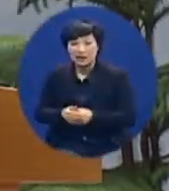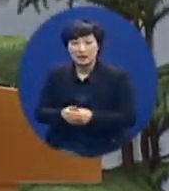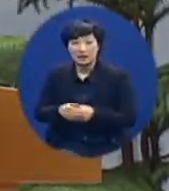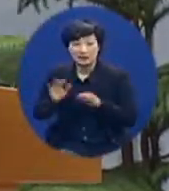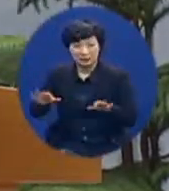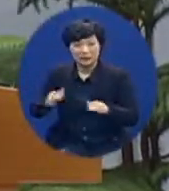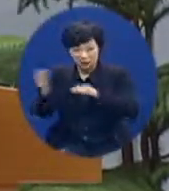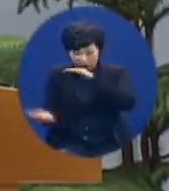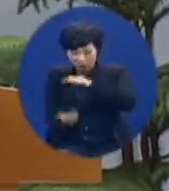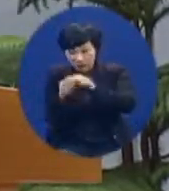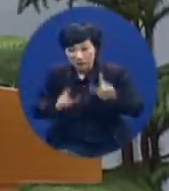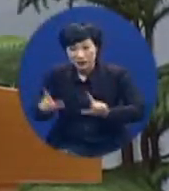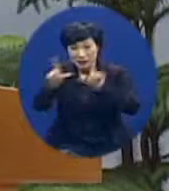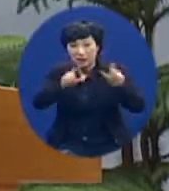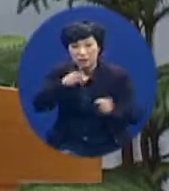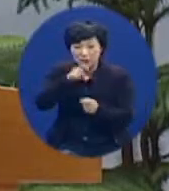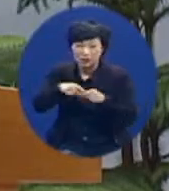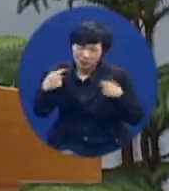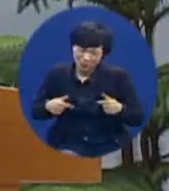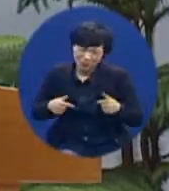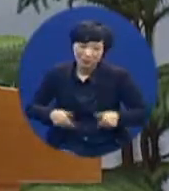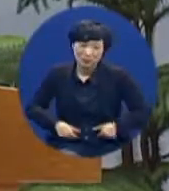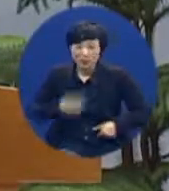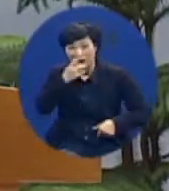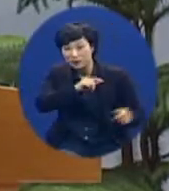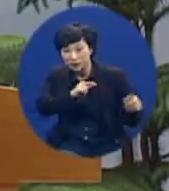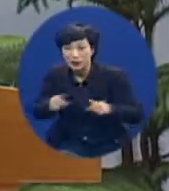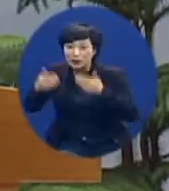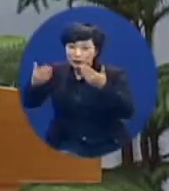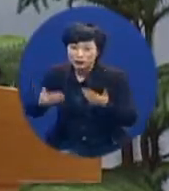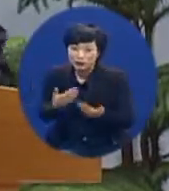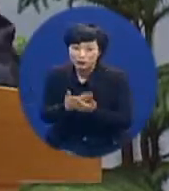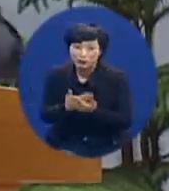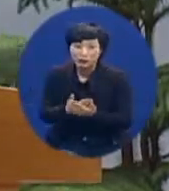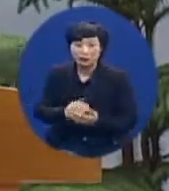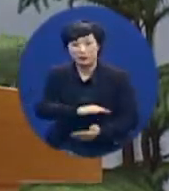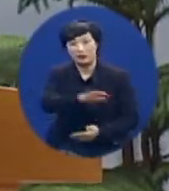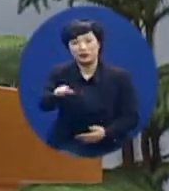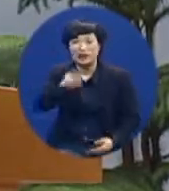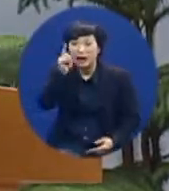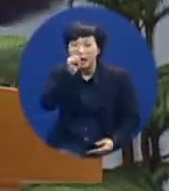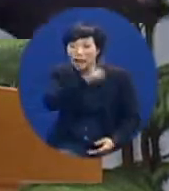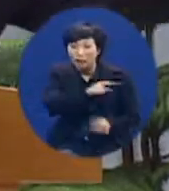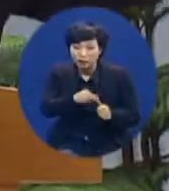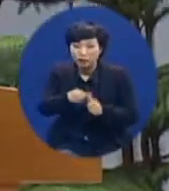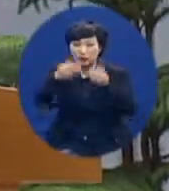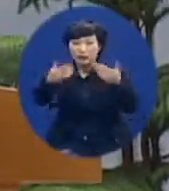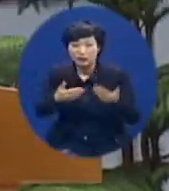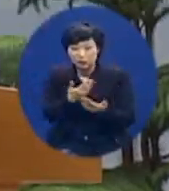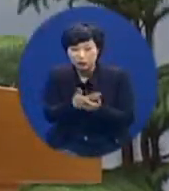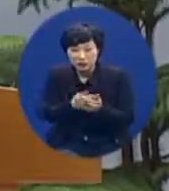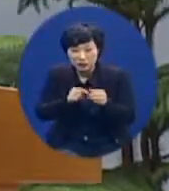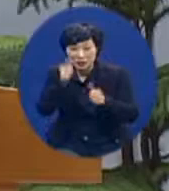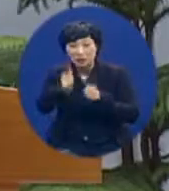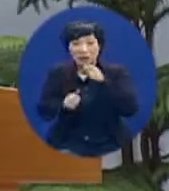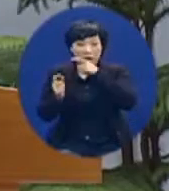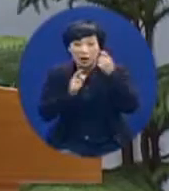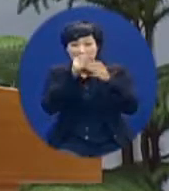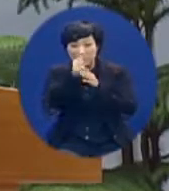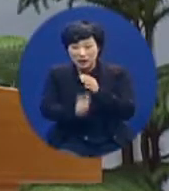us. And do not let us yield to temptation, but deliver us from the evil